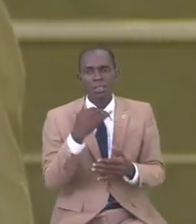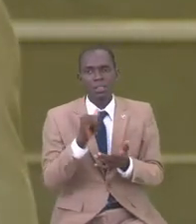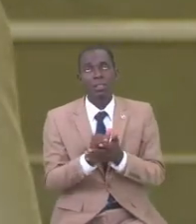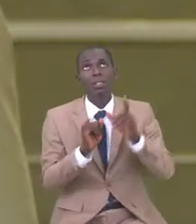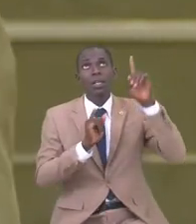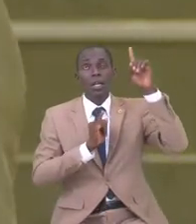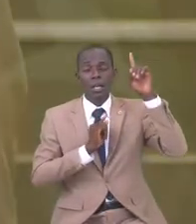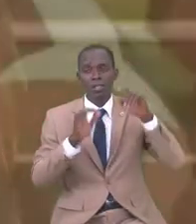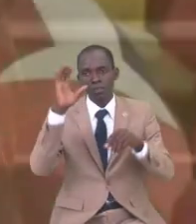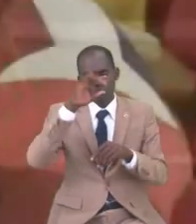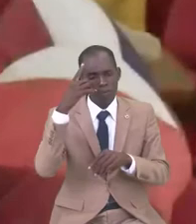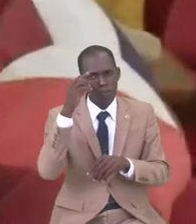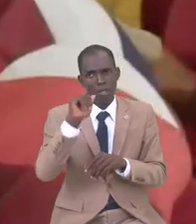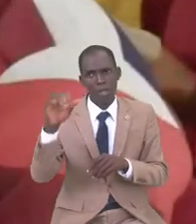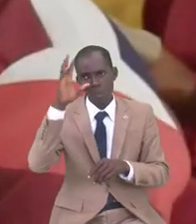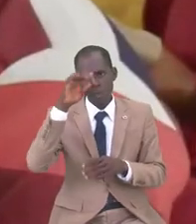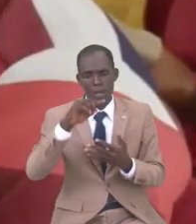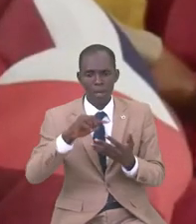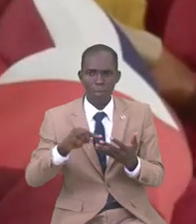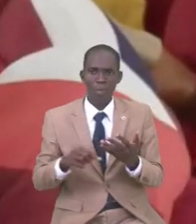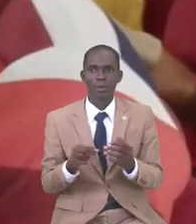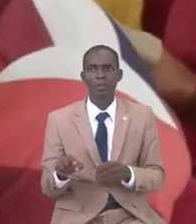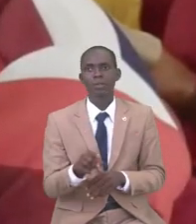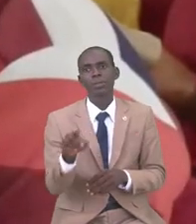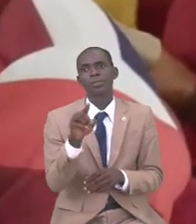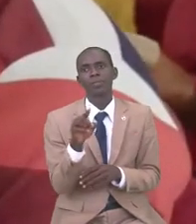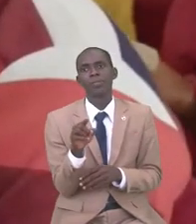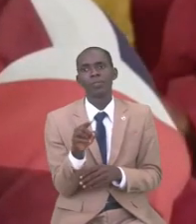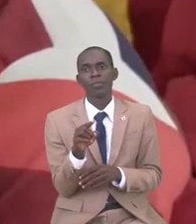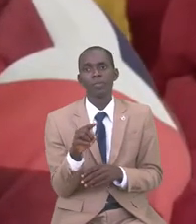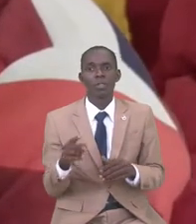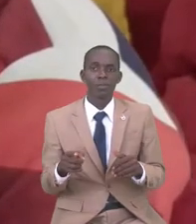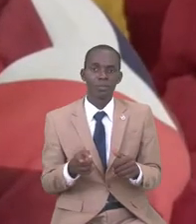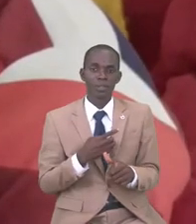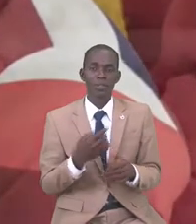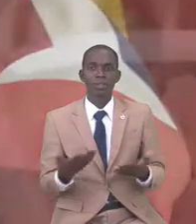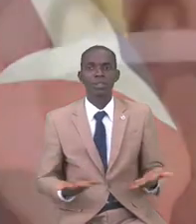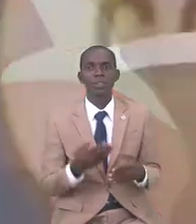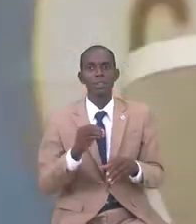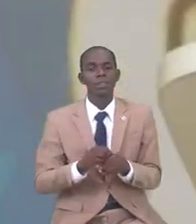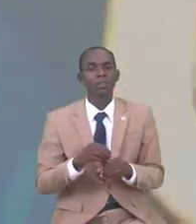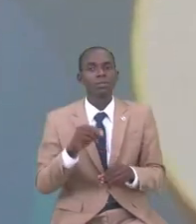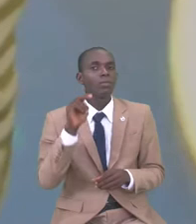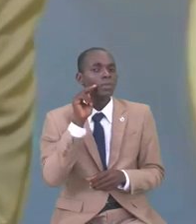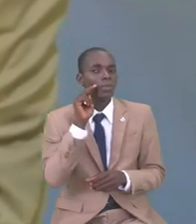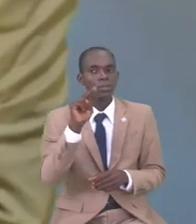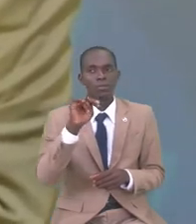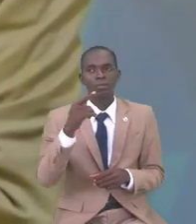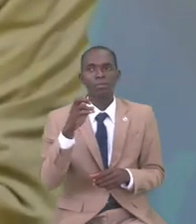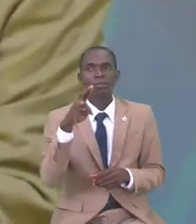man among them. For us here in Nigeria, it's not